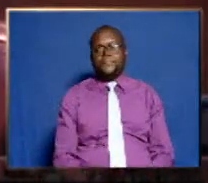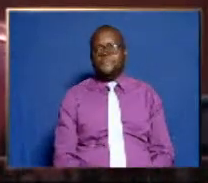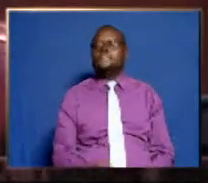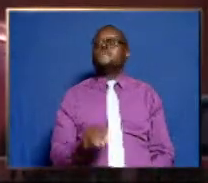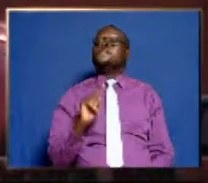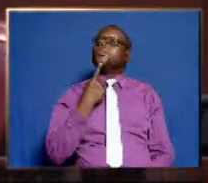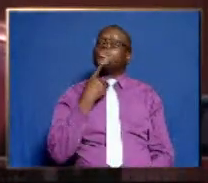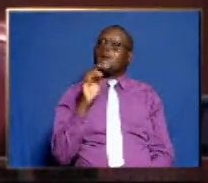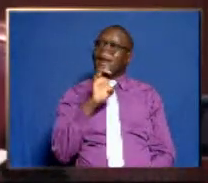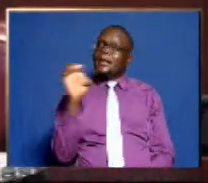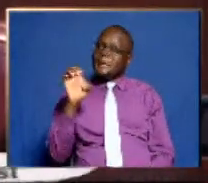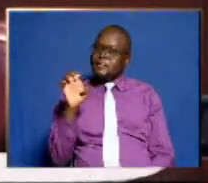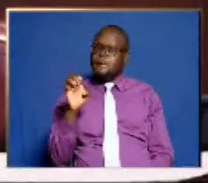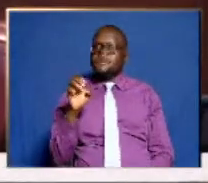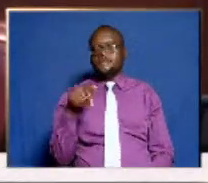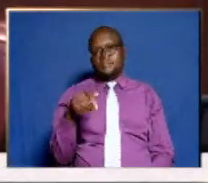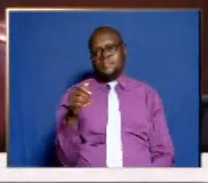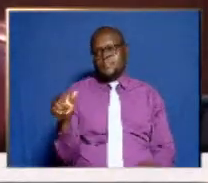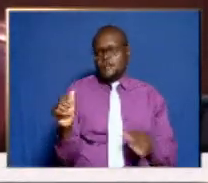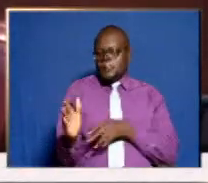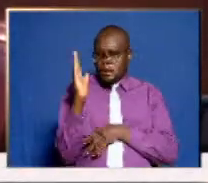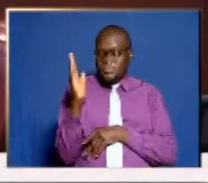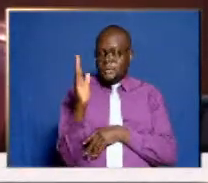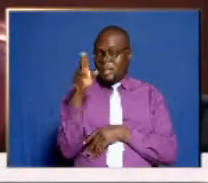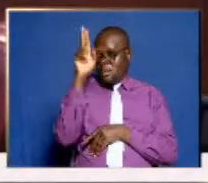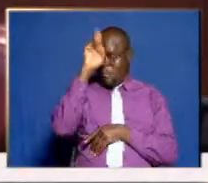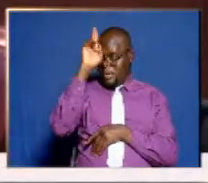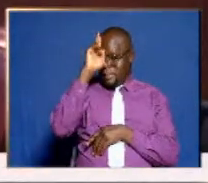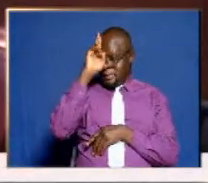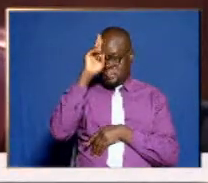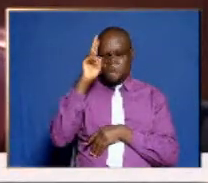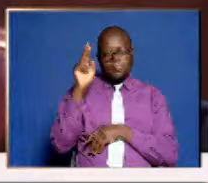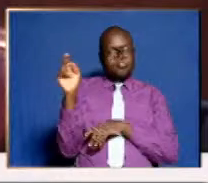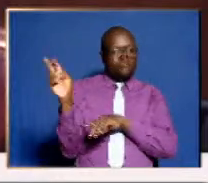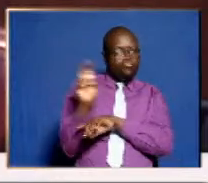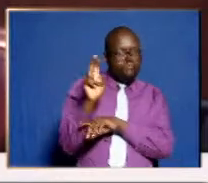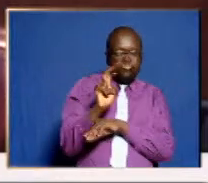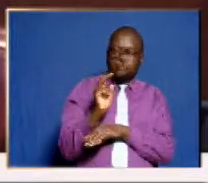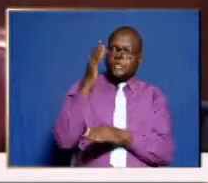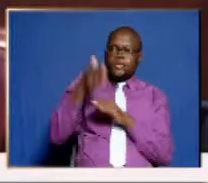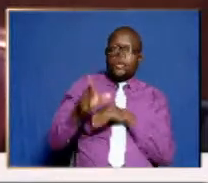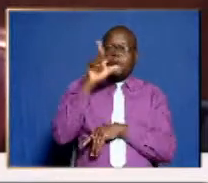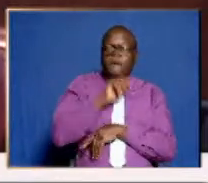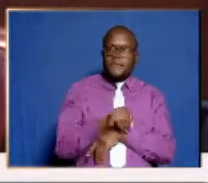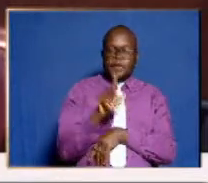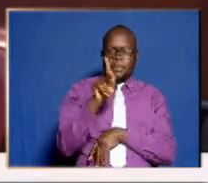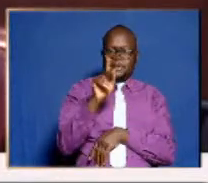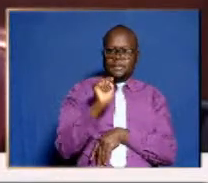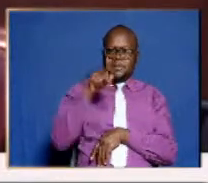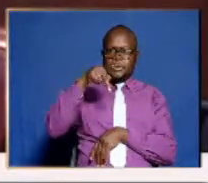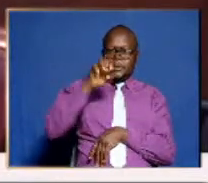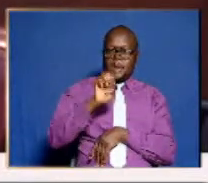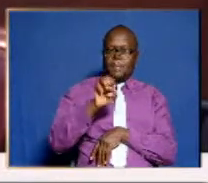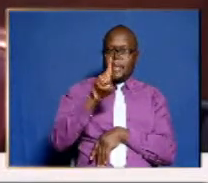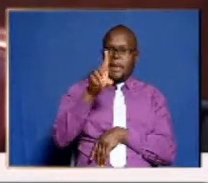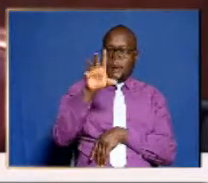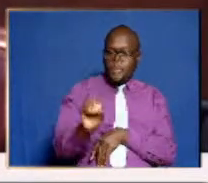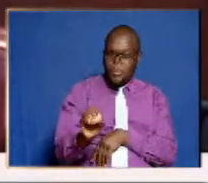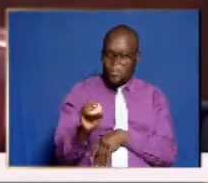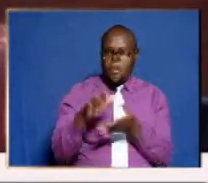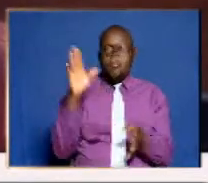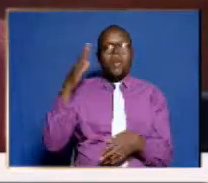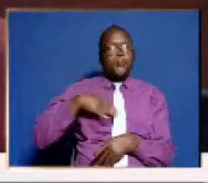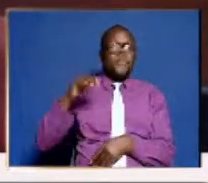Honorable Speaker, since the security operation was stopped at Kapedo area, there has been resurgence of raids